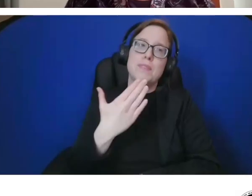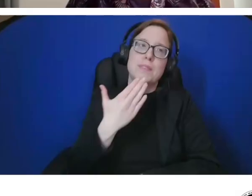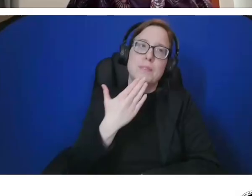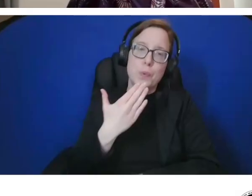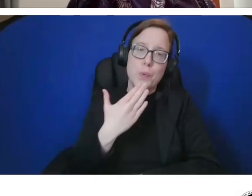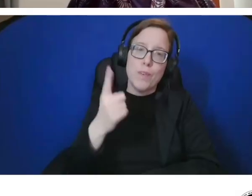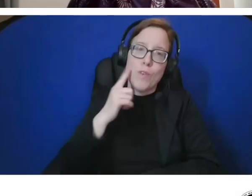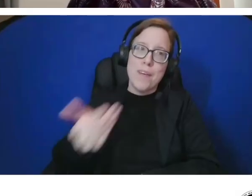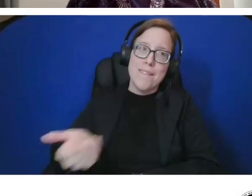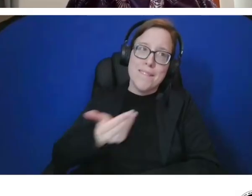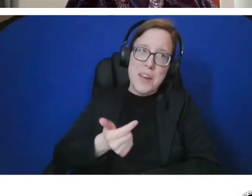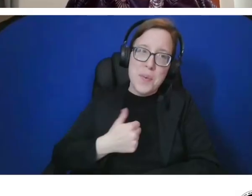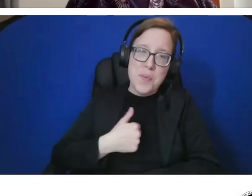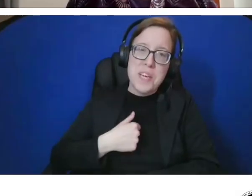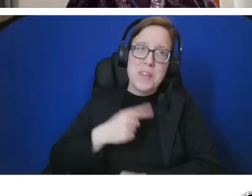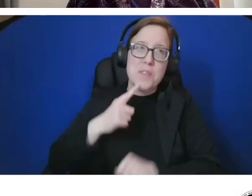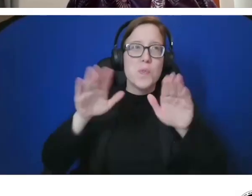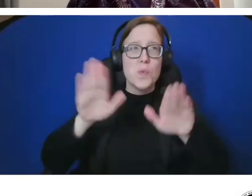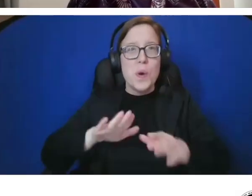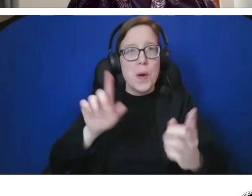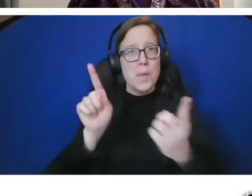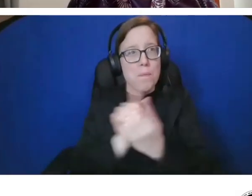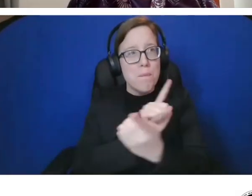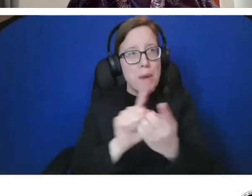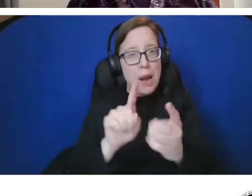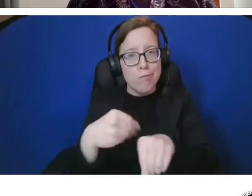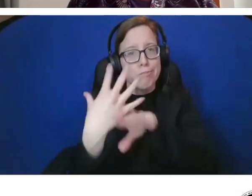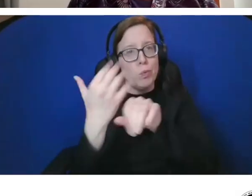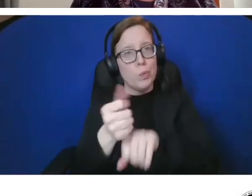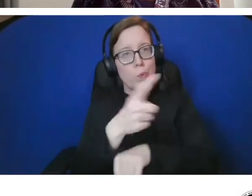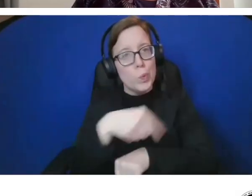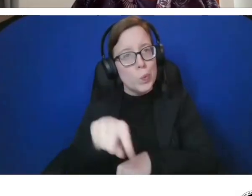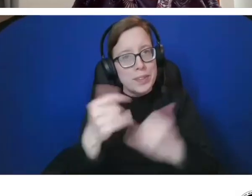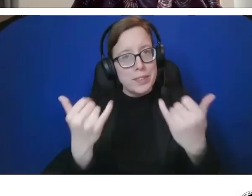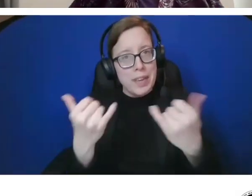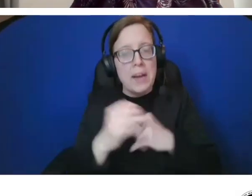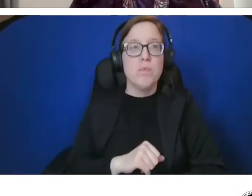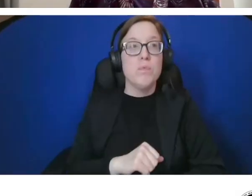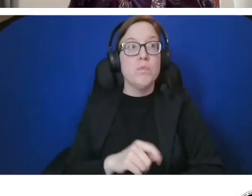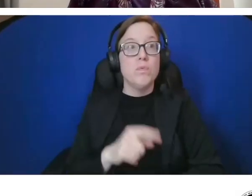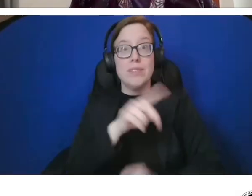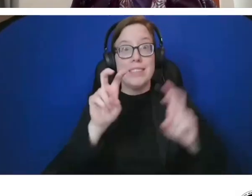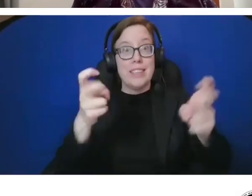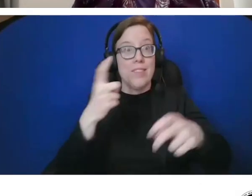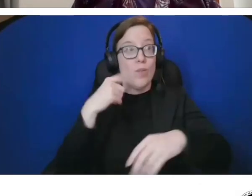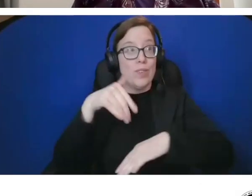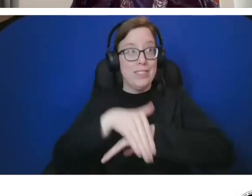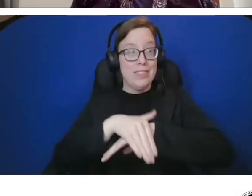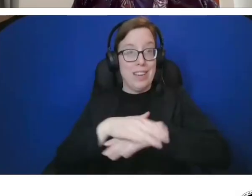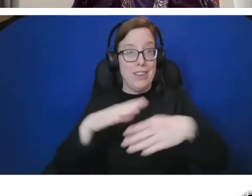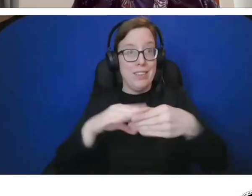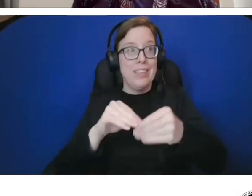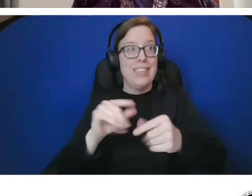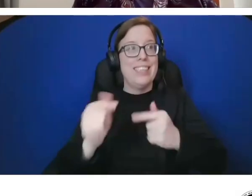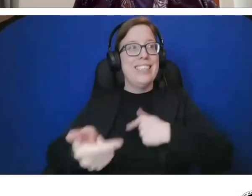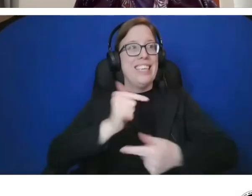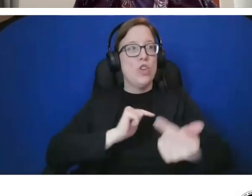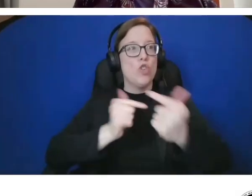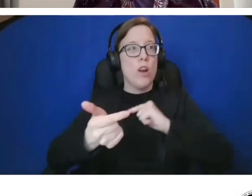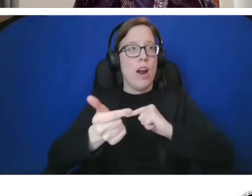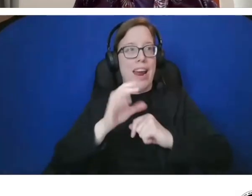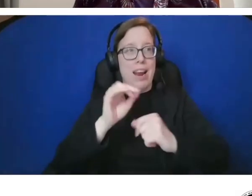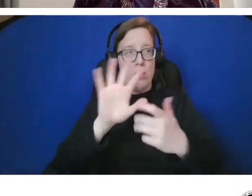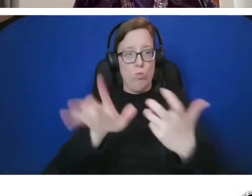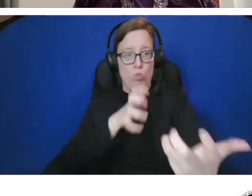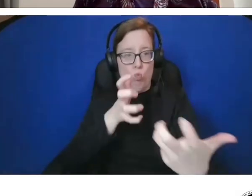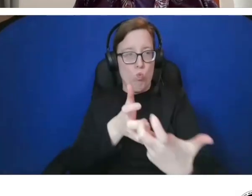Thank you so much for inviting me. It's great to meet with all of you today. So, the title for tonight's talk is Interactive